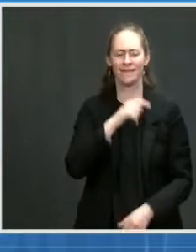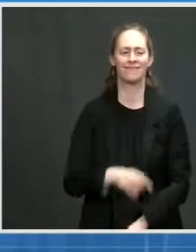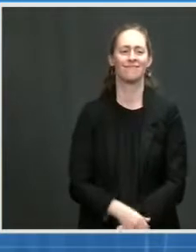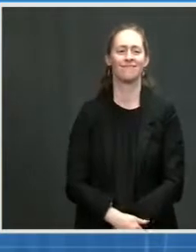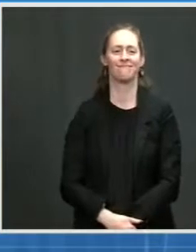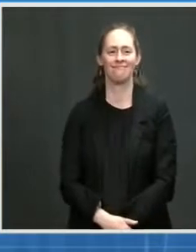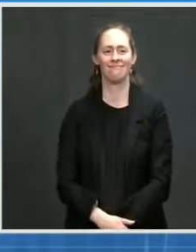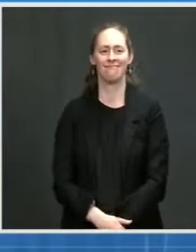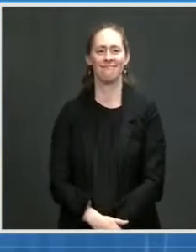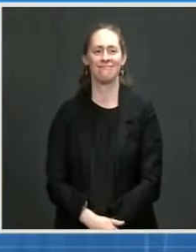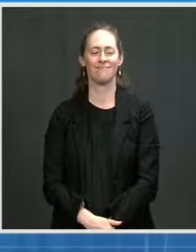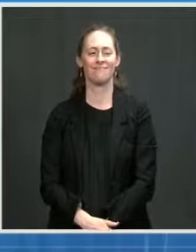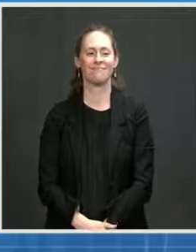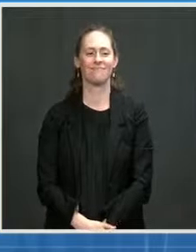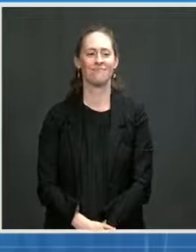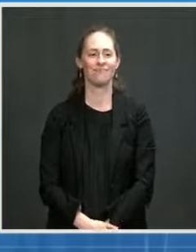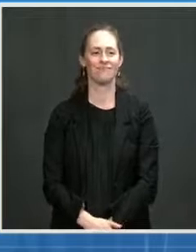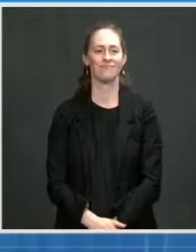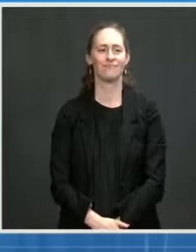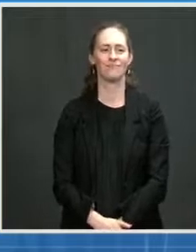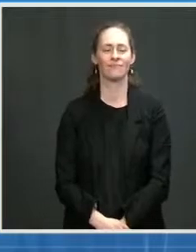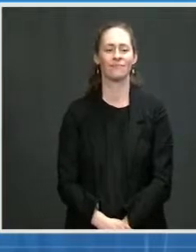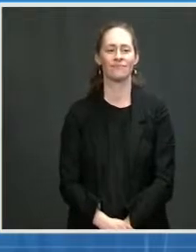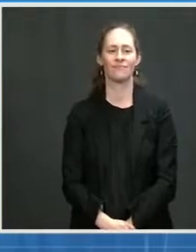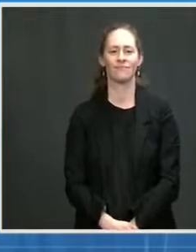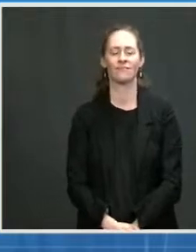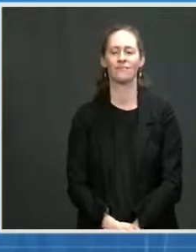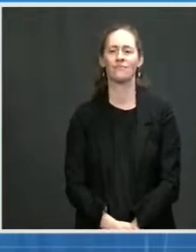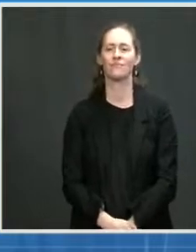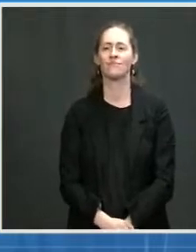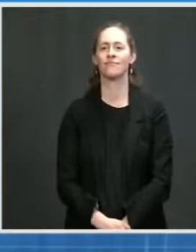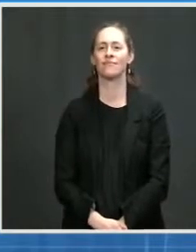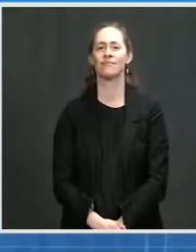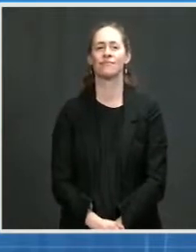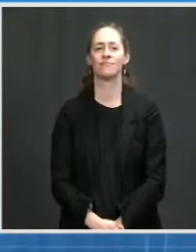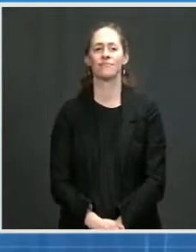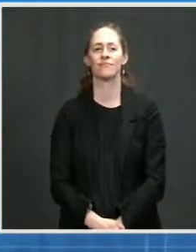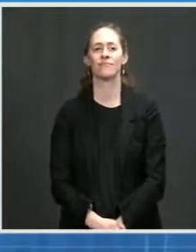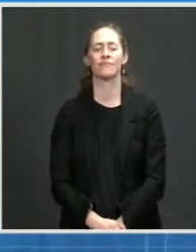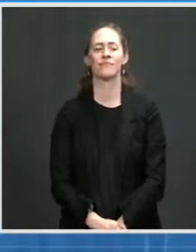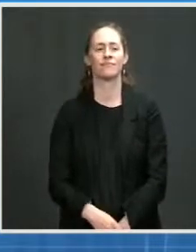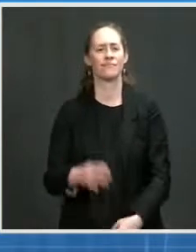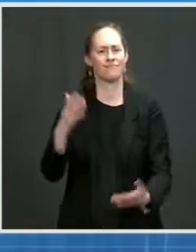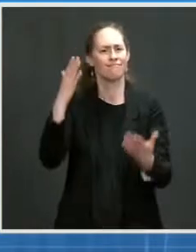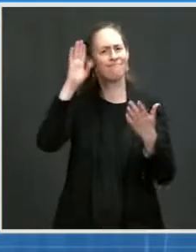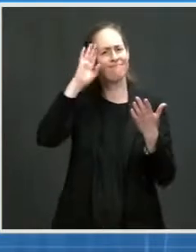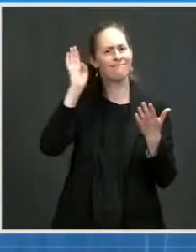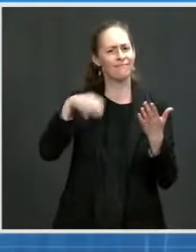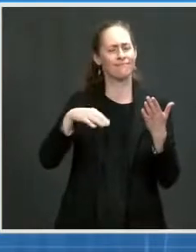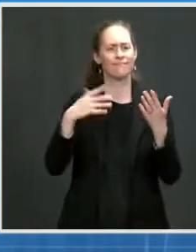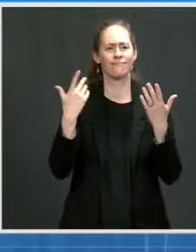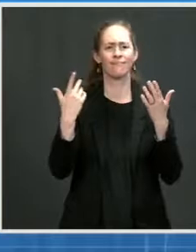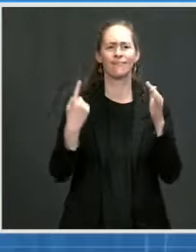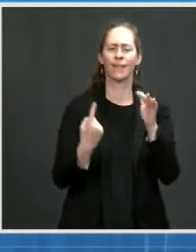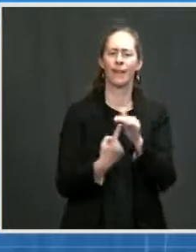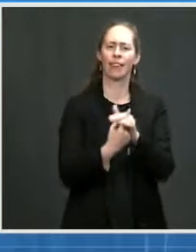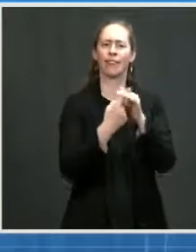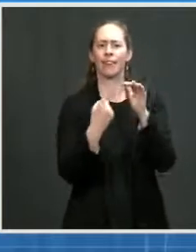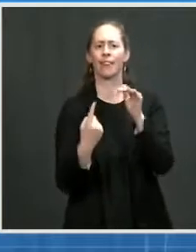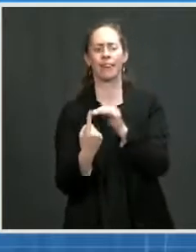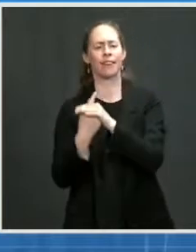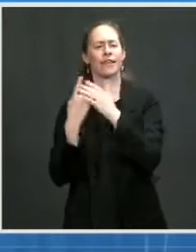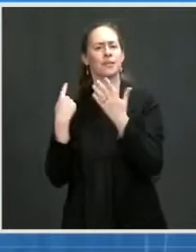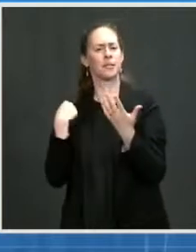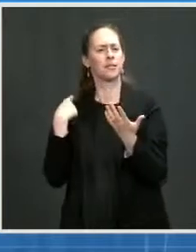and it's an issue that's been coming back up again, and I'm just curious to ask you, what is